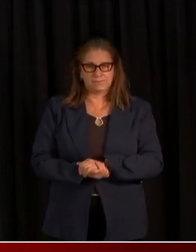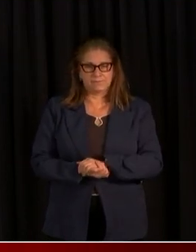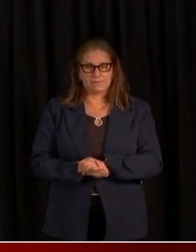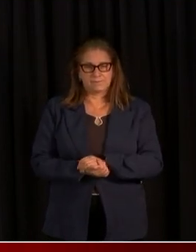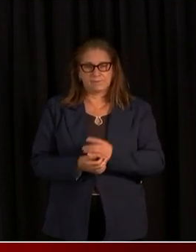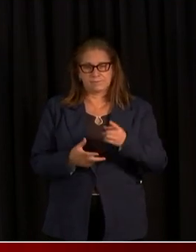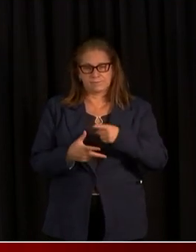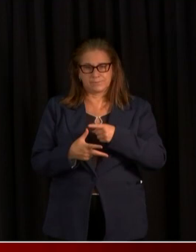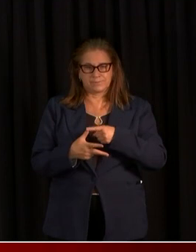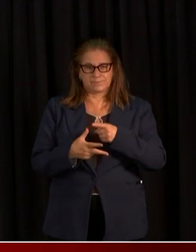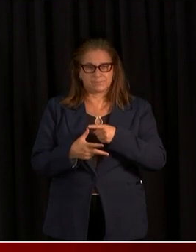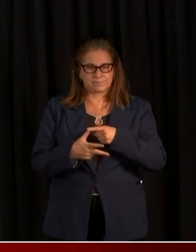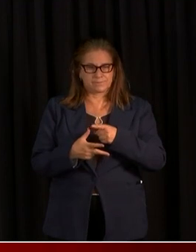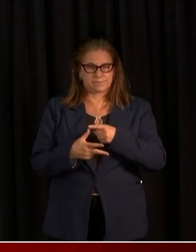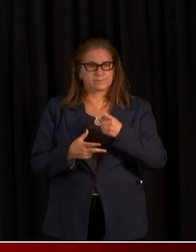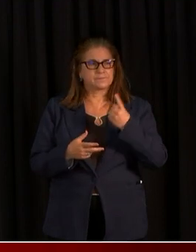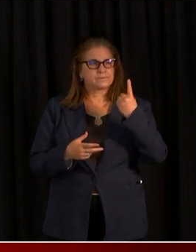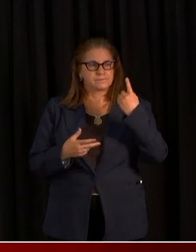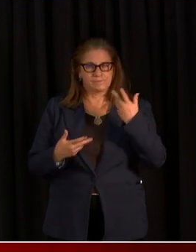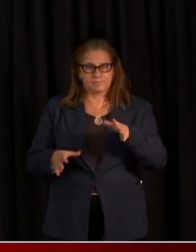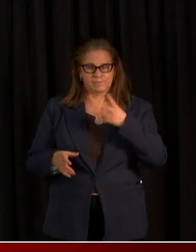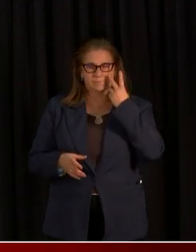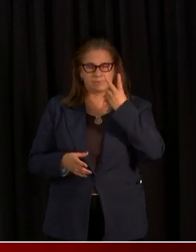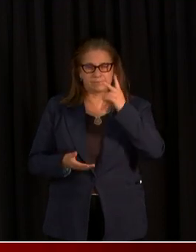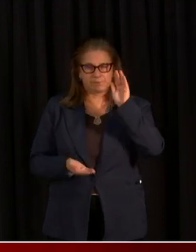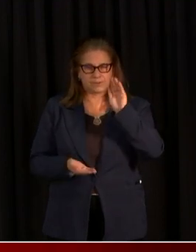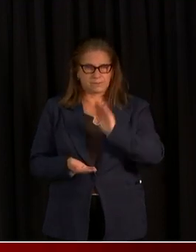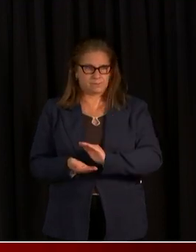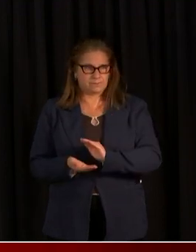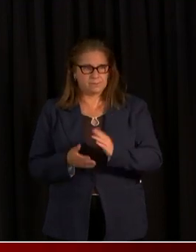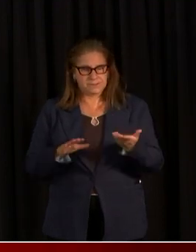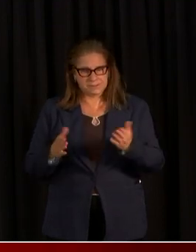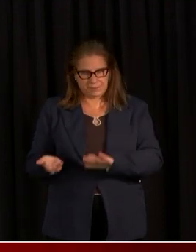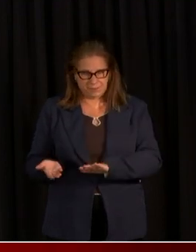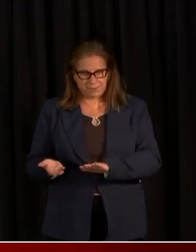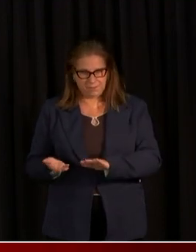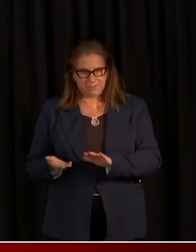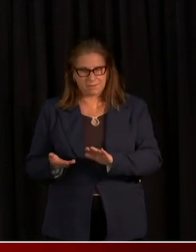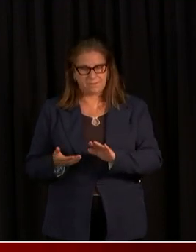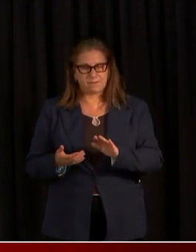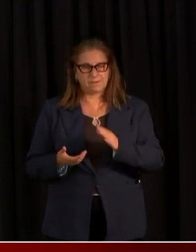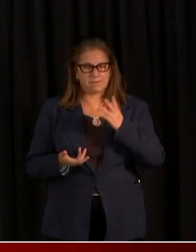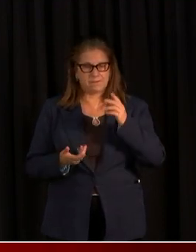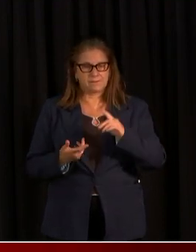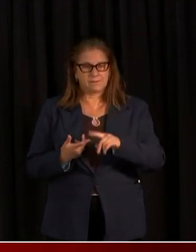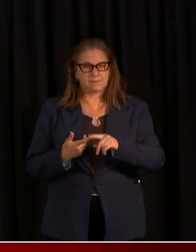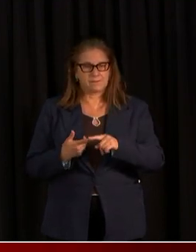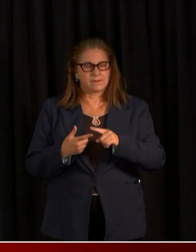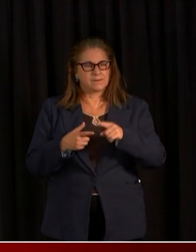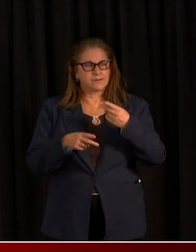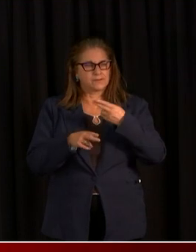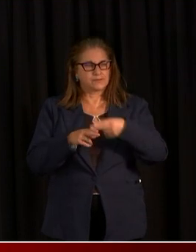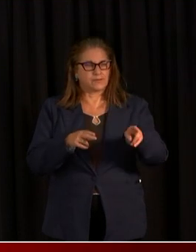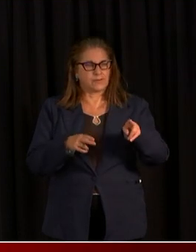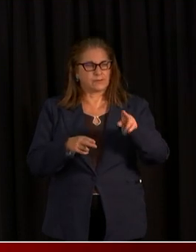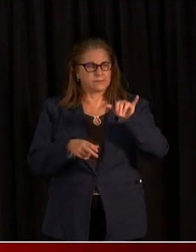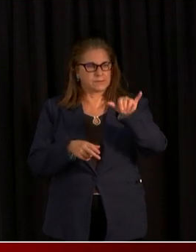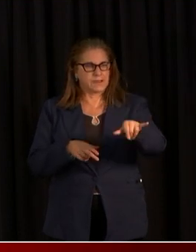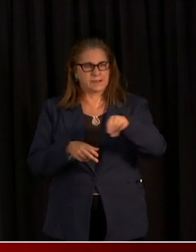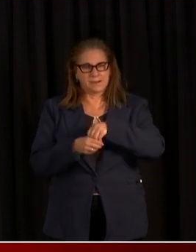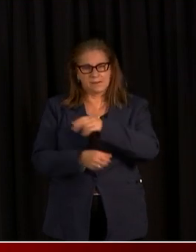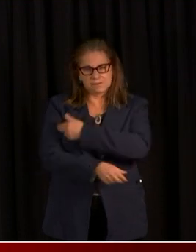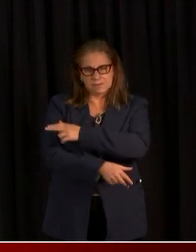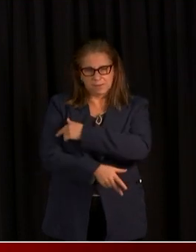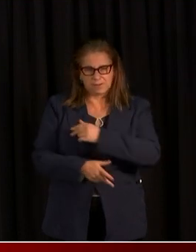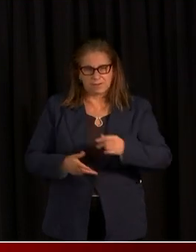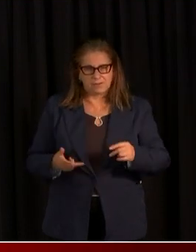the death rate or risk of mortality. The other ones tend to shorten the length of stay or the length